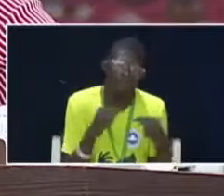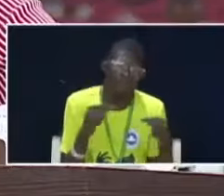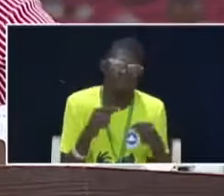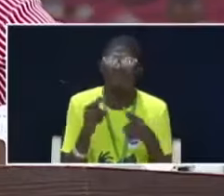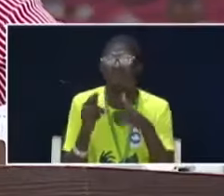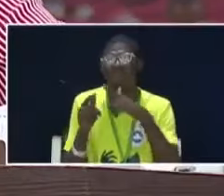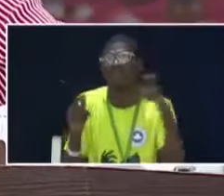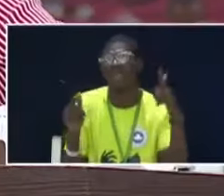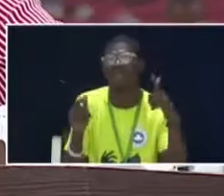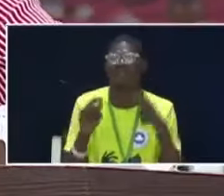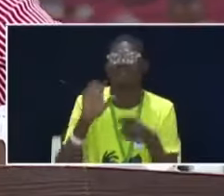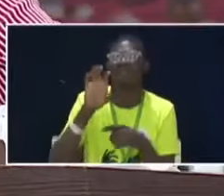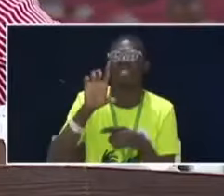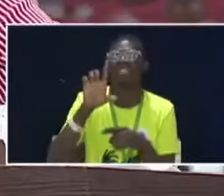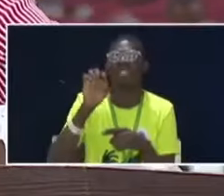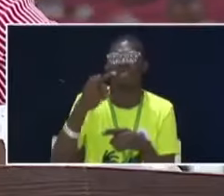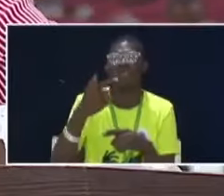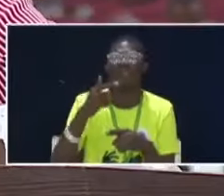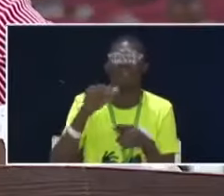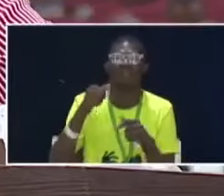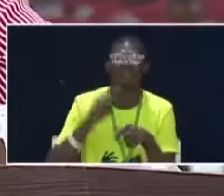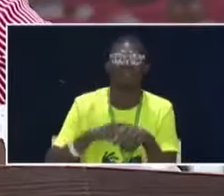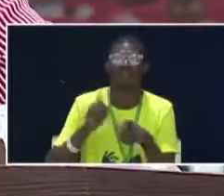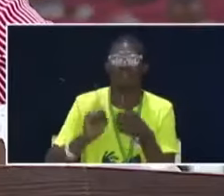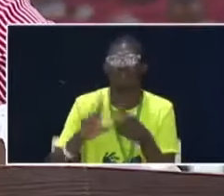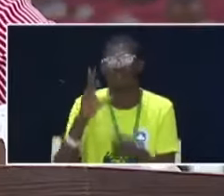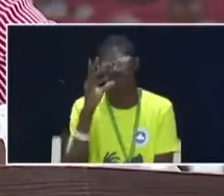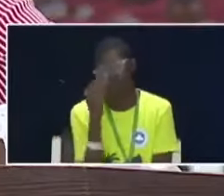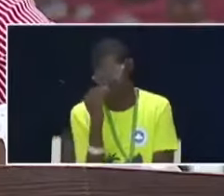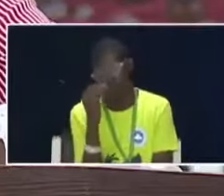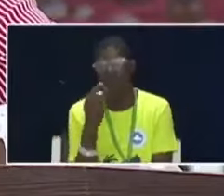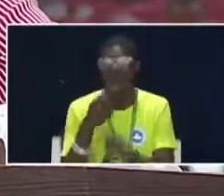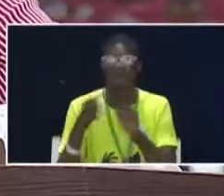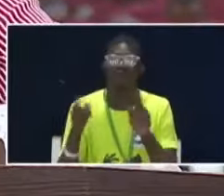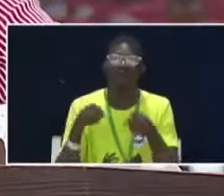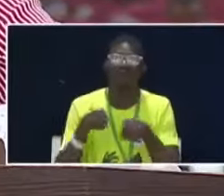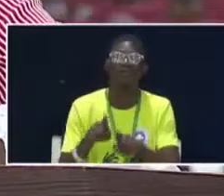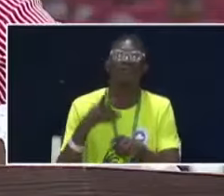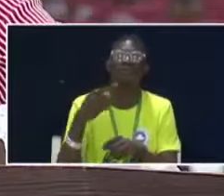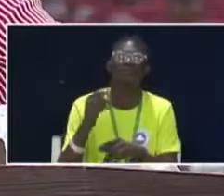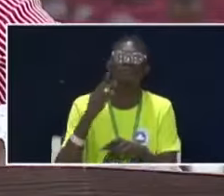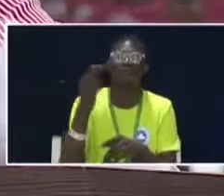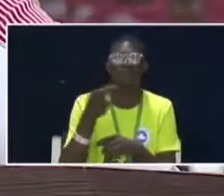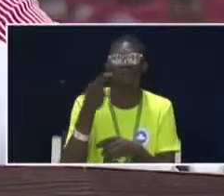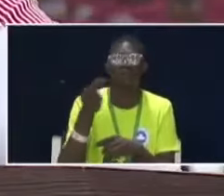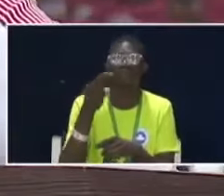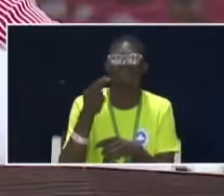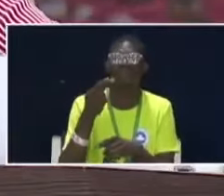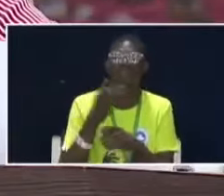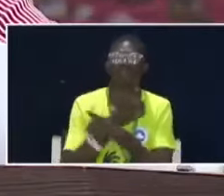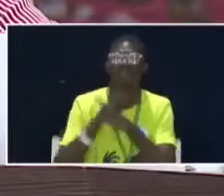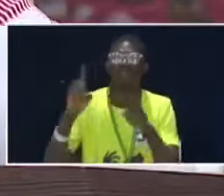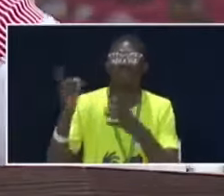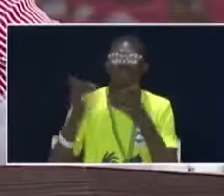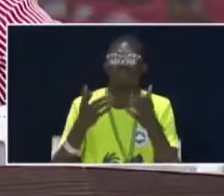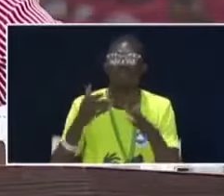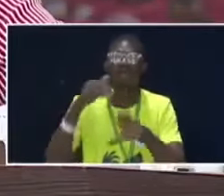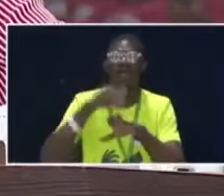leg for a while, anytime she lay down to sleep. But during the Thursday deliverance service at